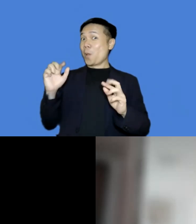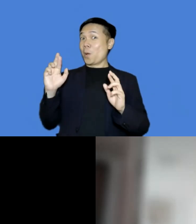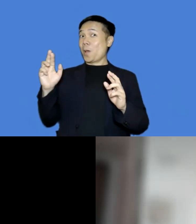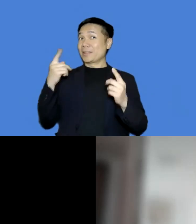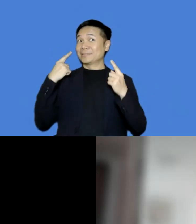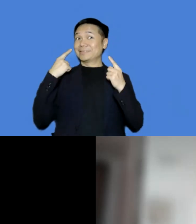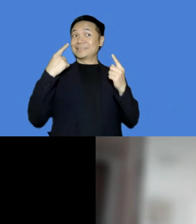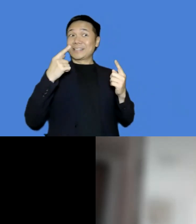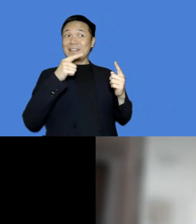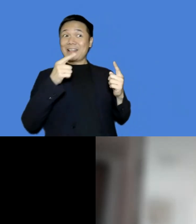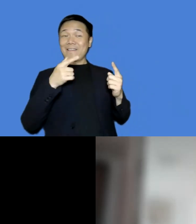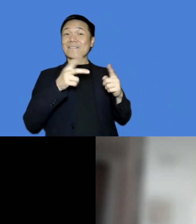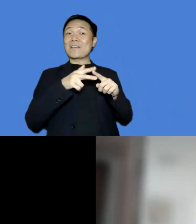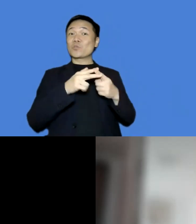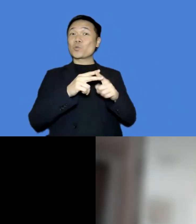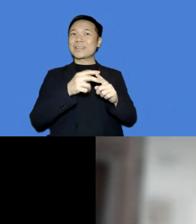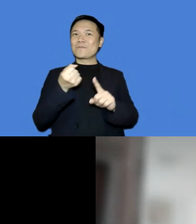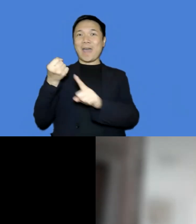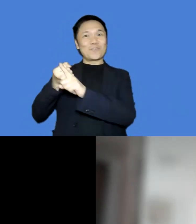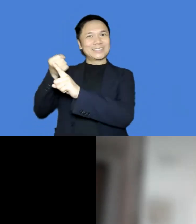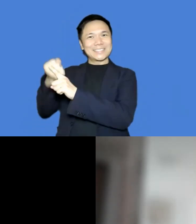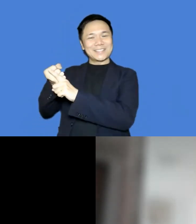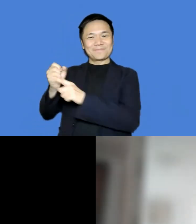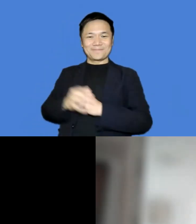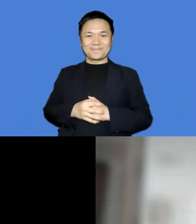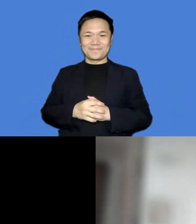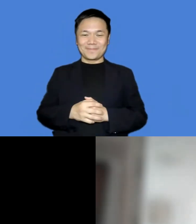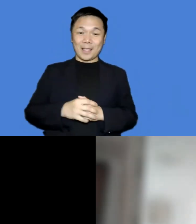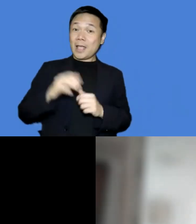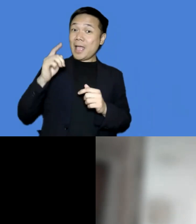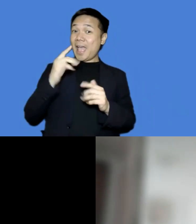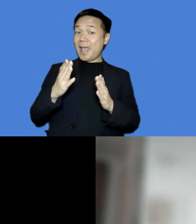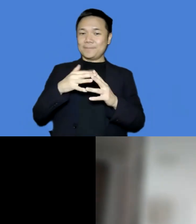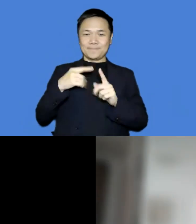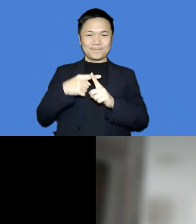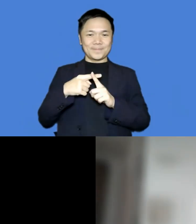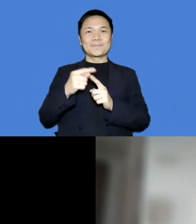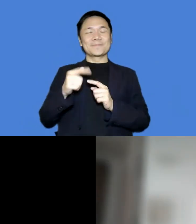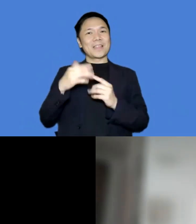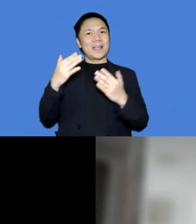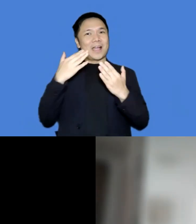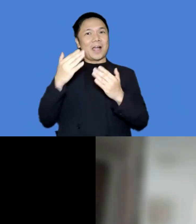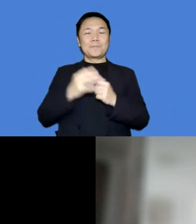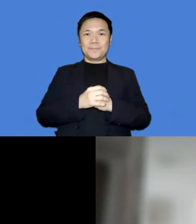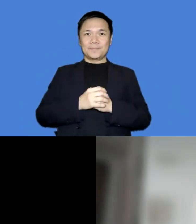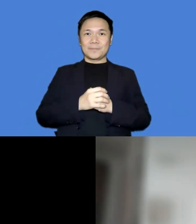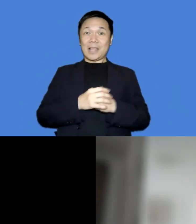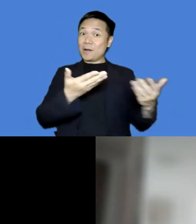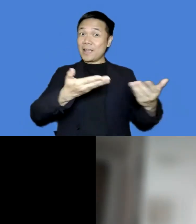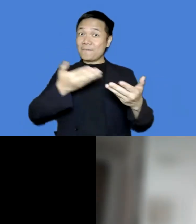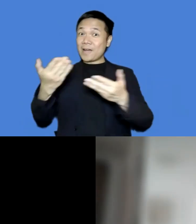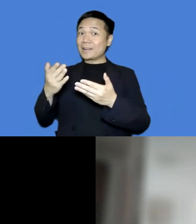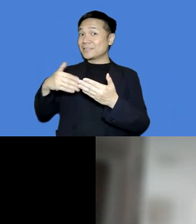to the advocacy toolkit as well. On that note, I would like to invite our